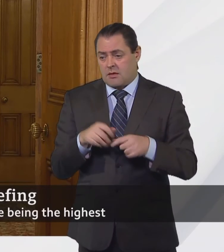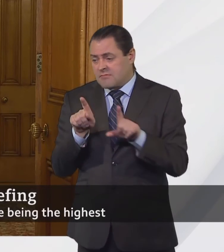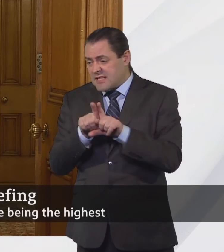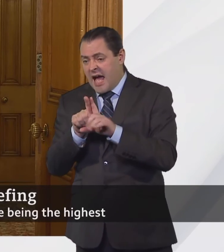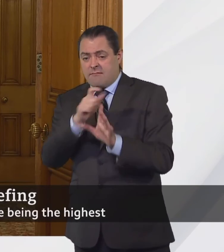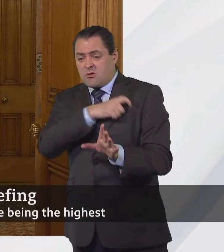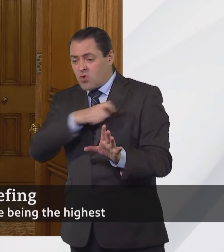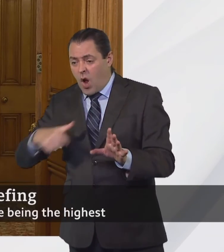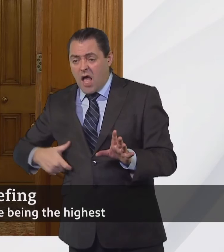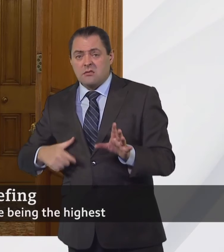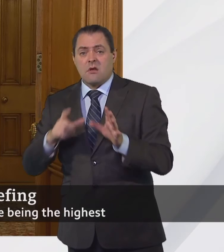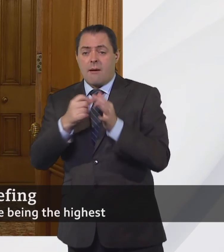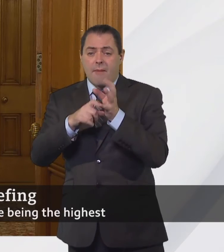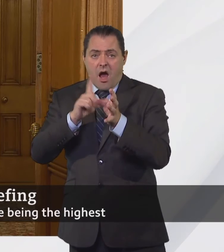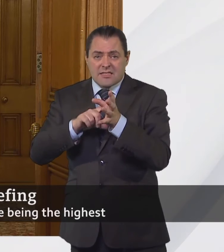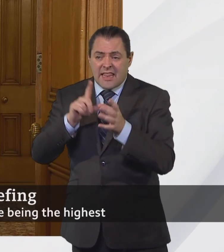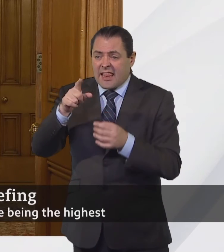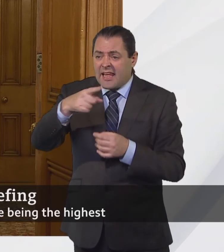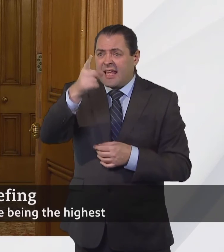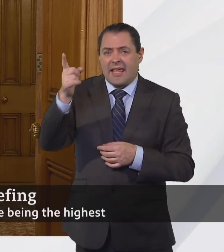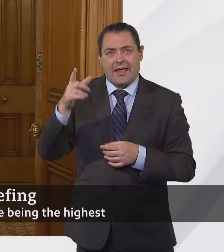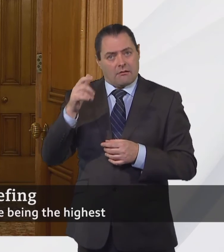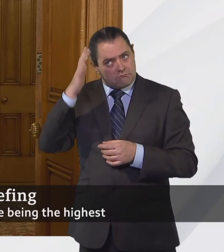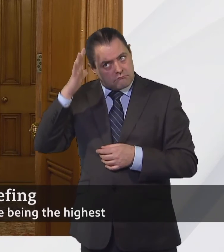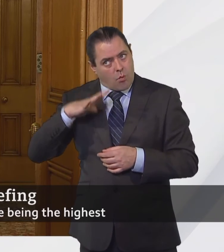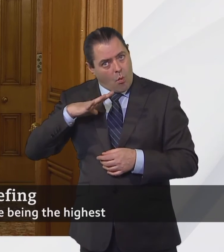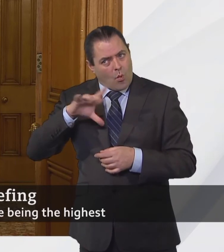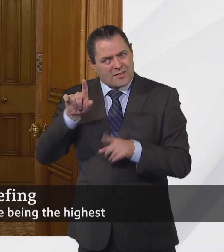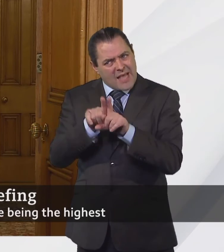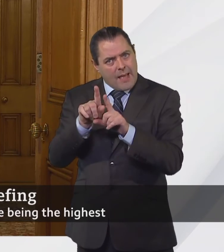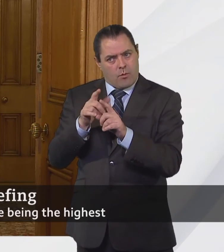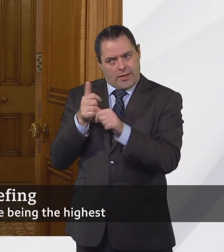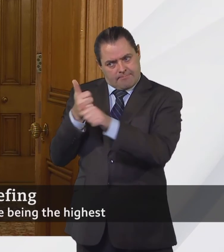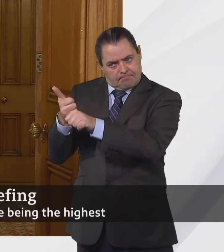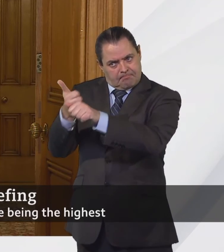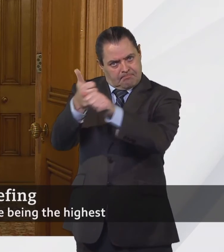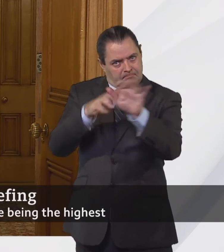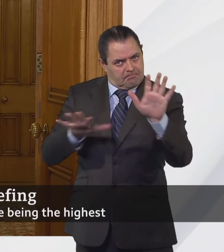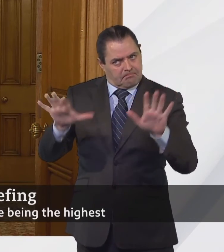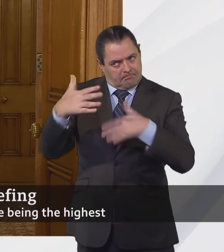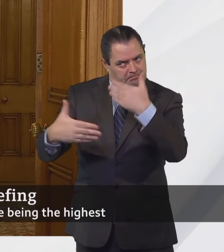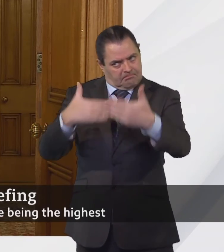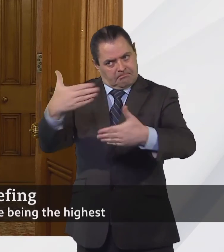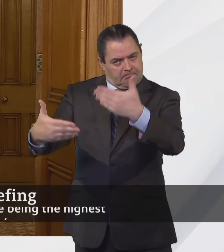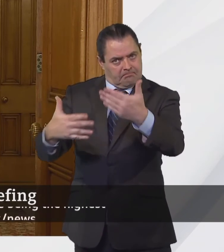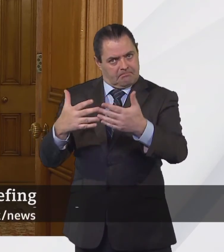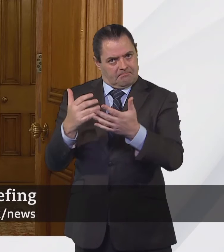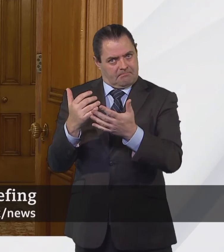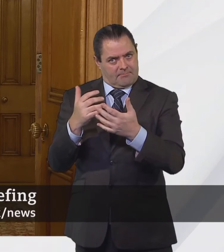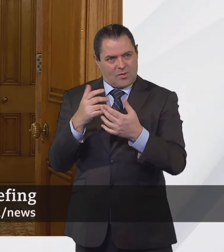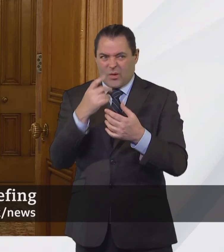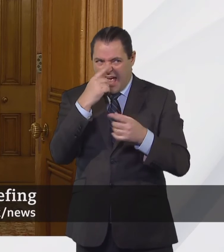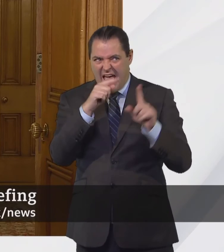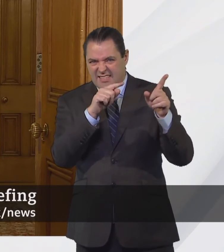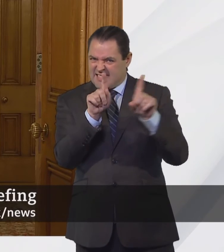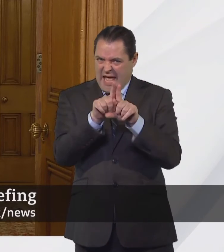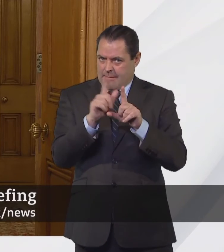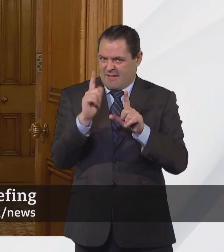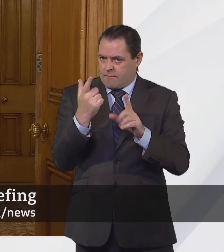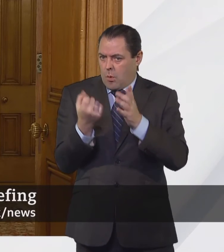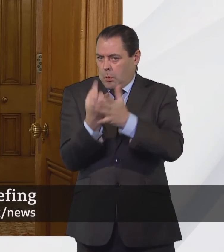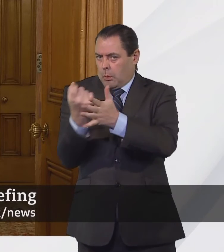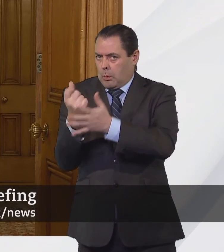and places like that, we're certainly working hard to get it done. And you're right about